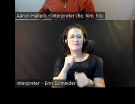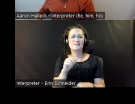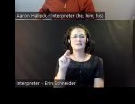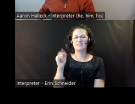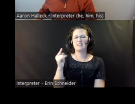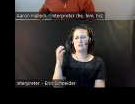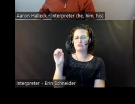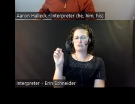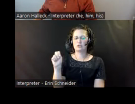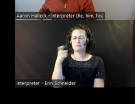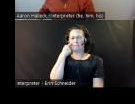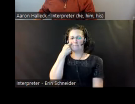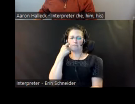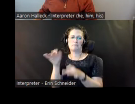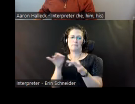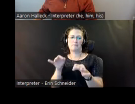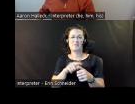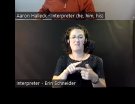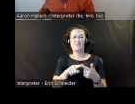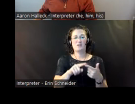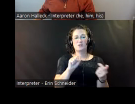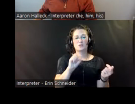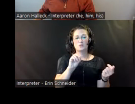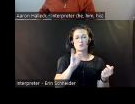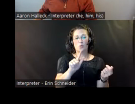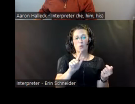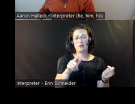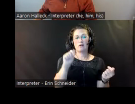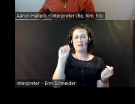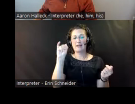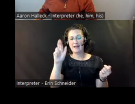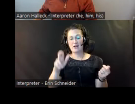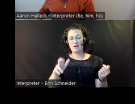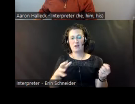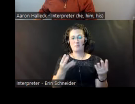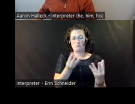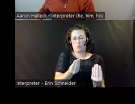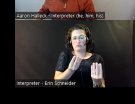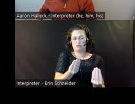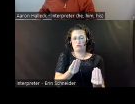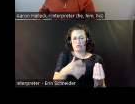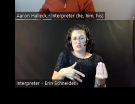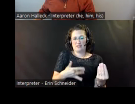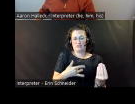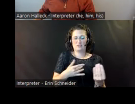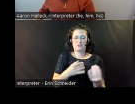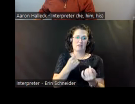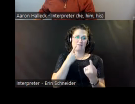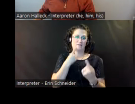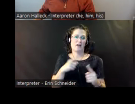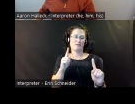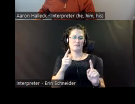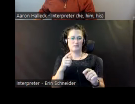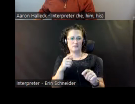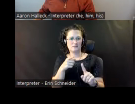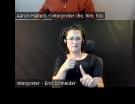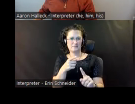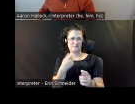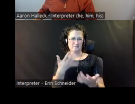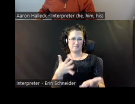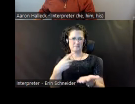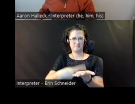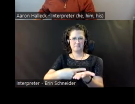been really critical for faculty in biochem. And then finally, as I talked earlier, we're looking